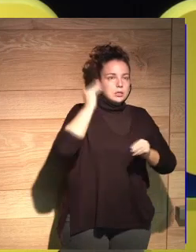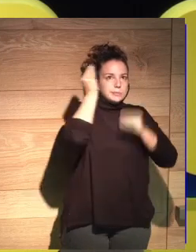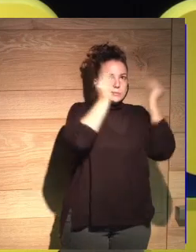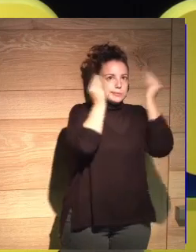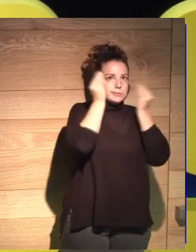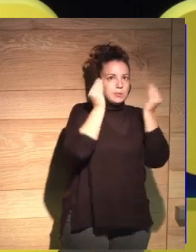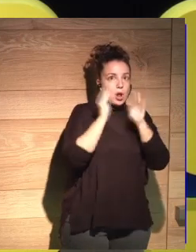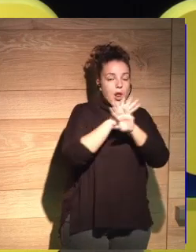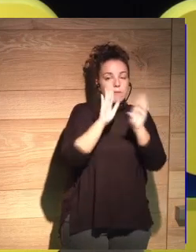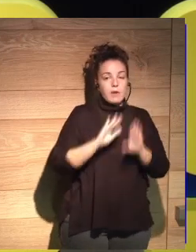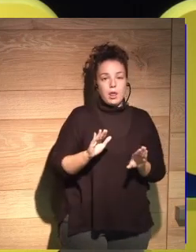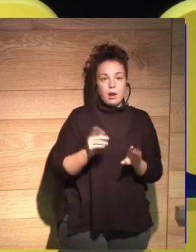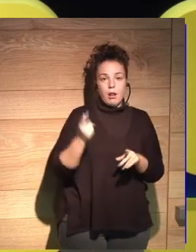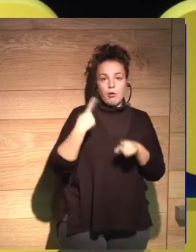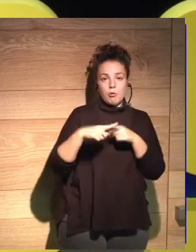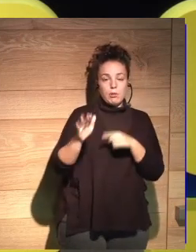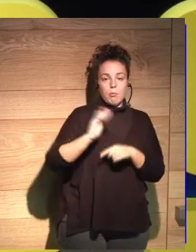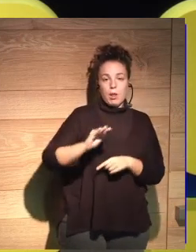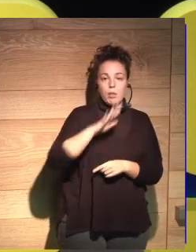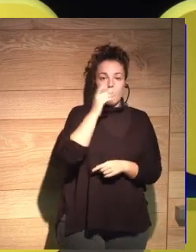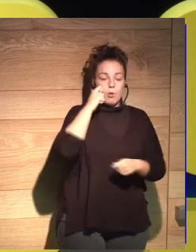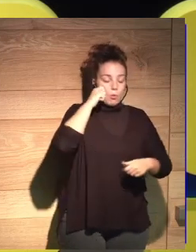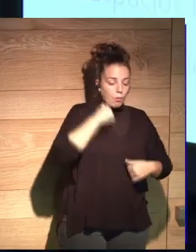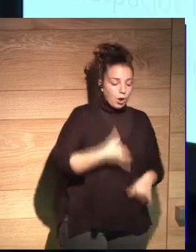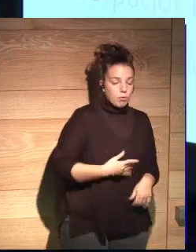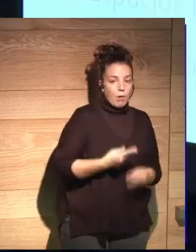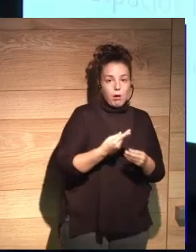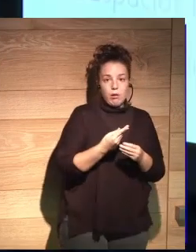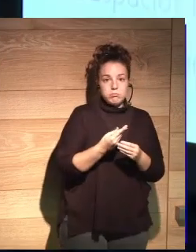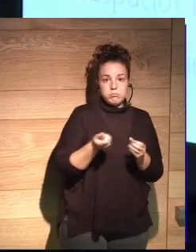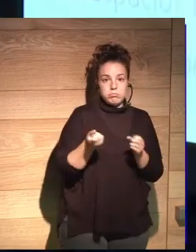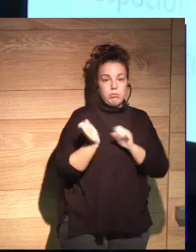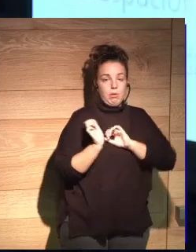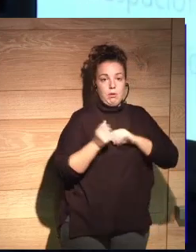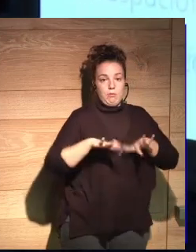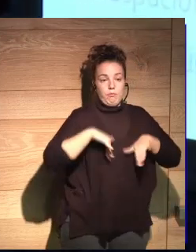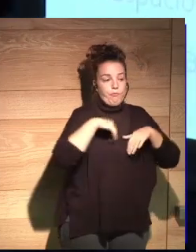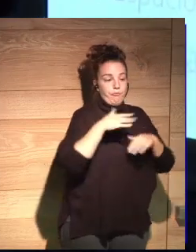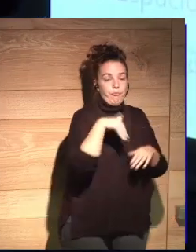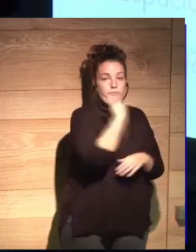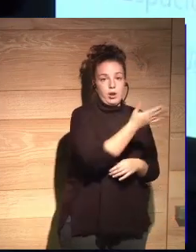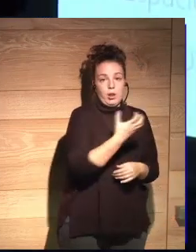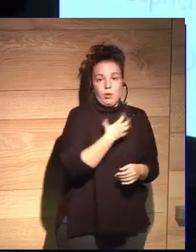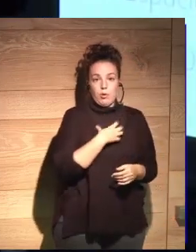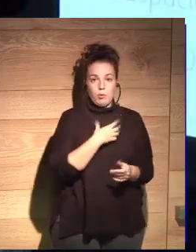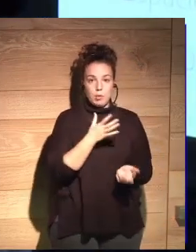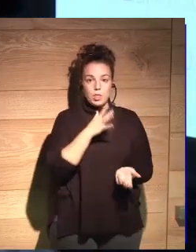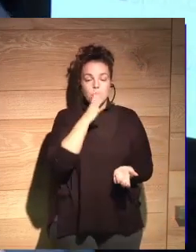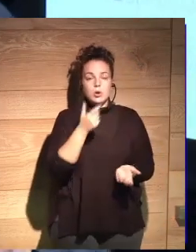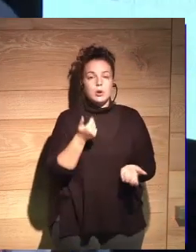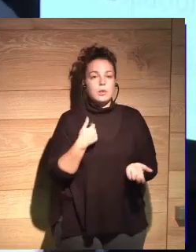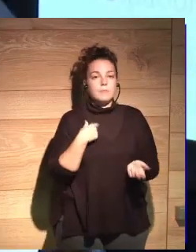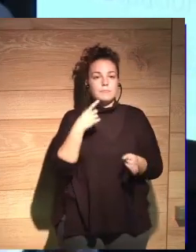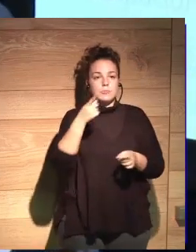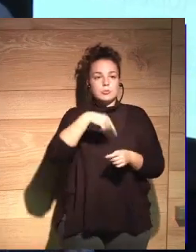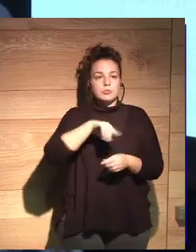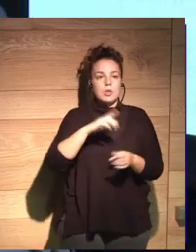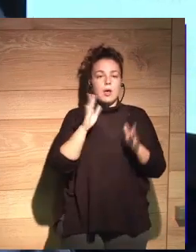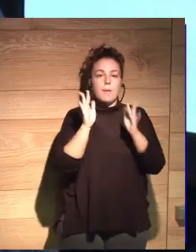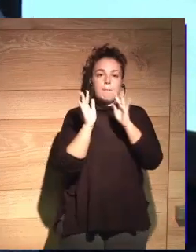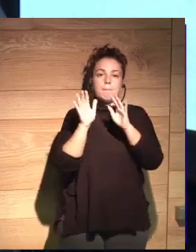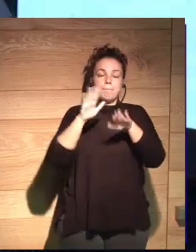your body. Because the body is the interface of your mind to the outside world. And even if you have been uploaded